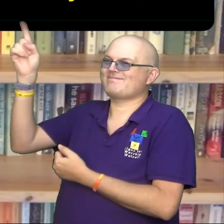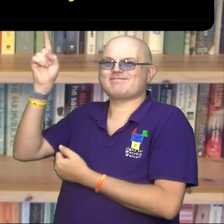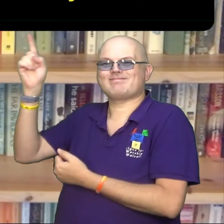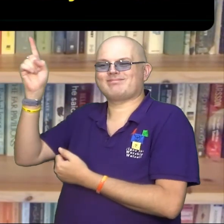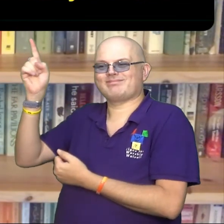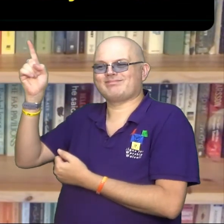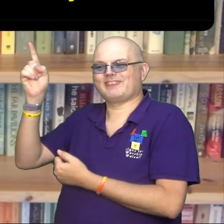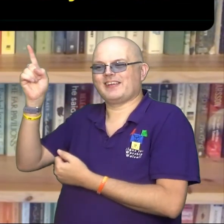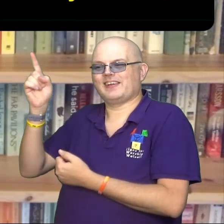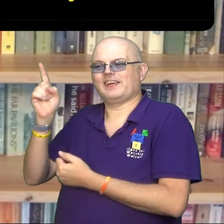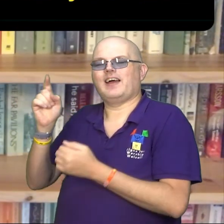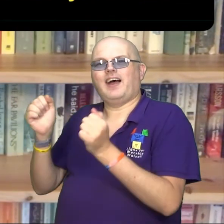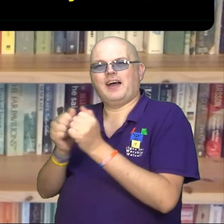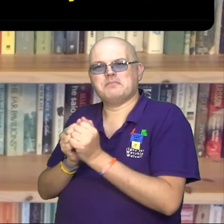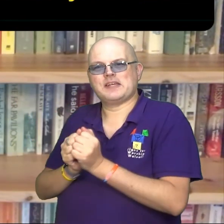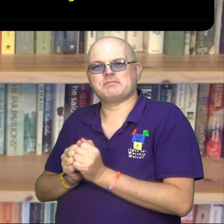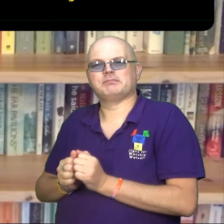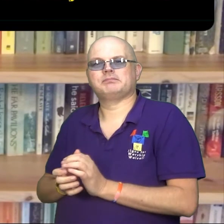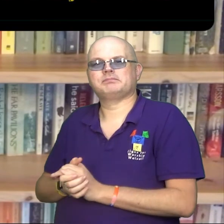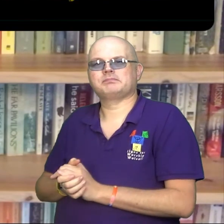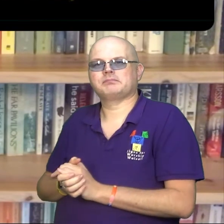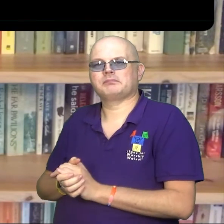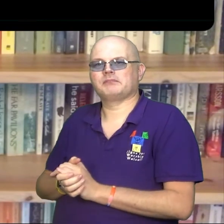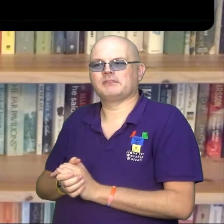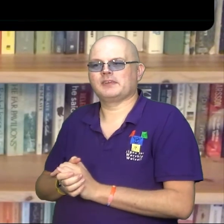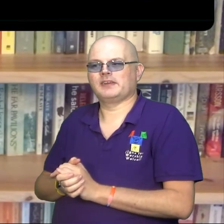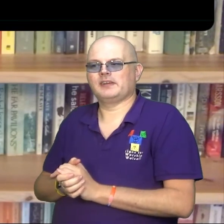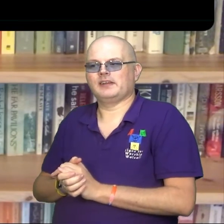the only Saviour. Amen.